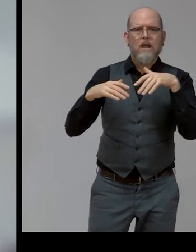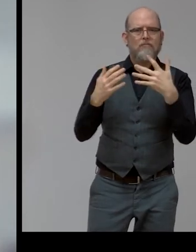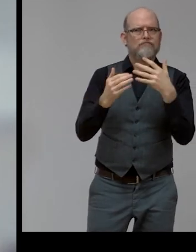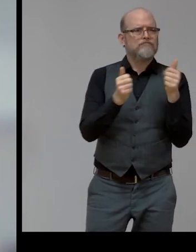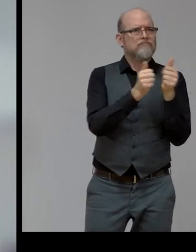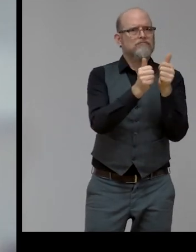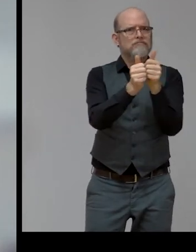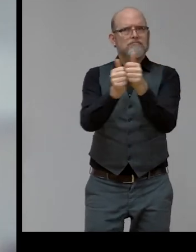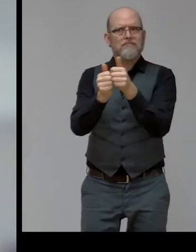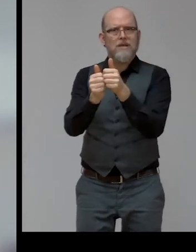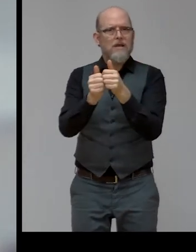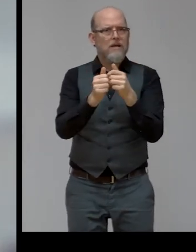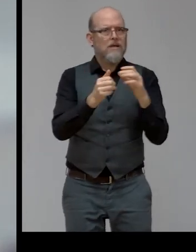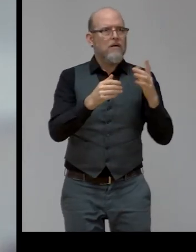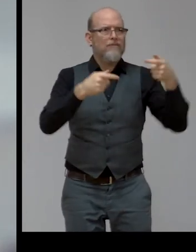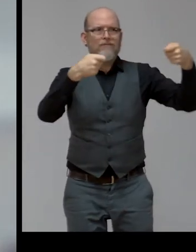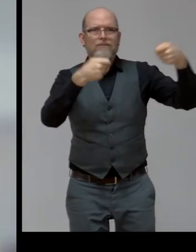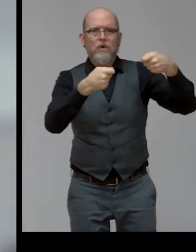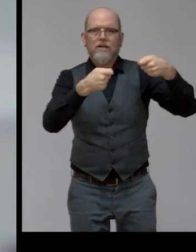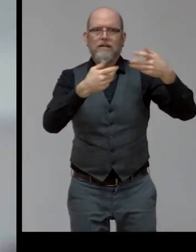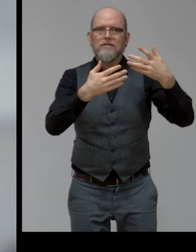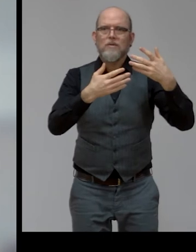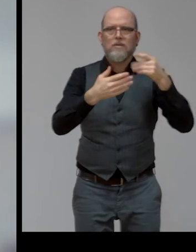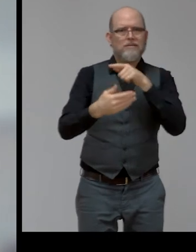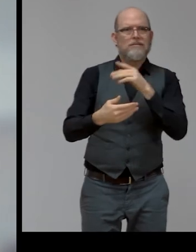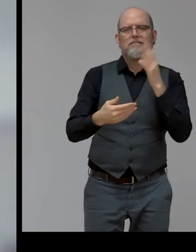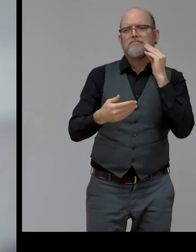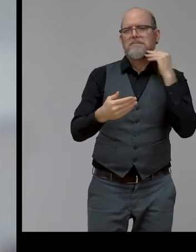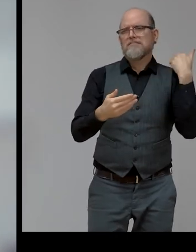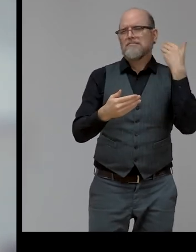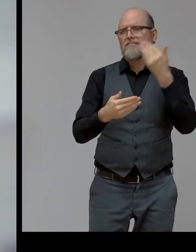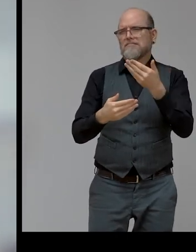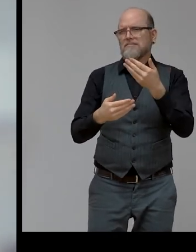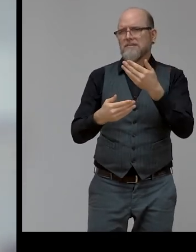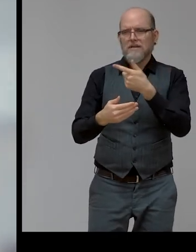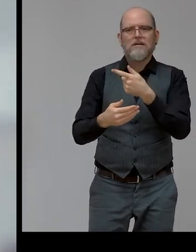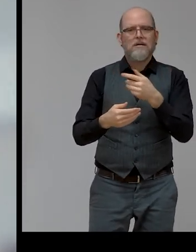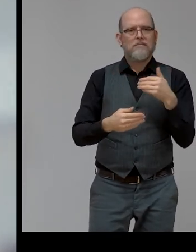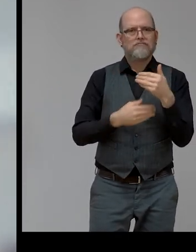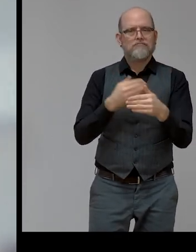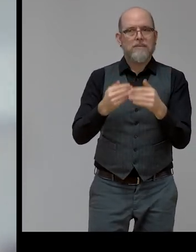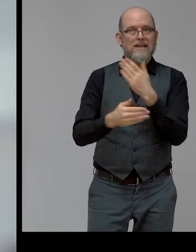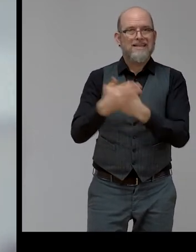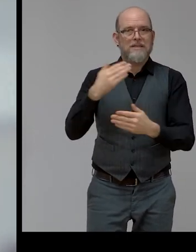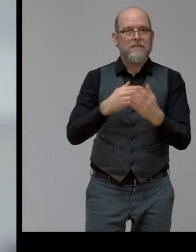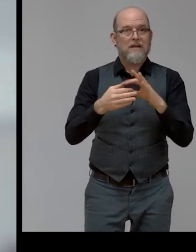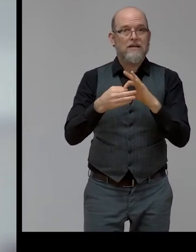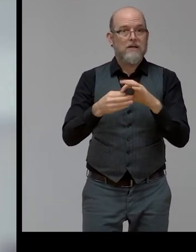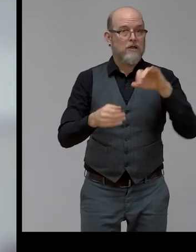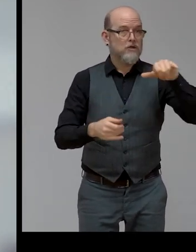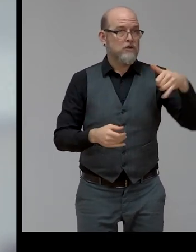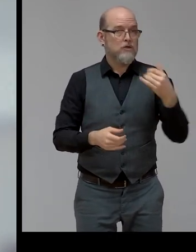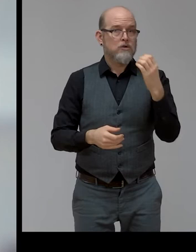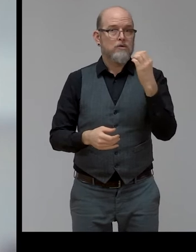community with the aim to transform the lives of people with disabilities. And Joy has a vibrant